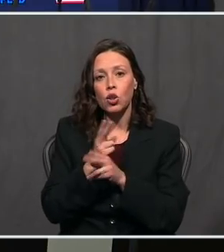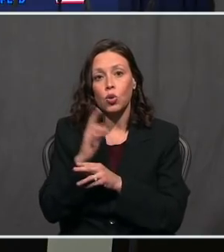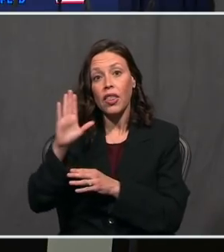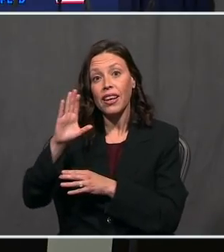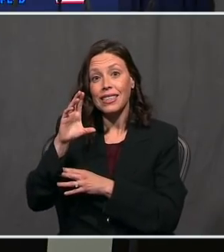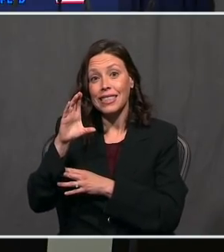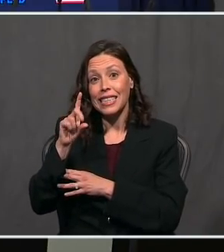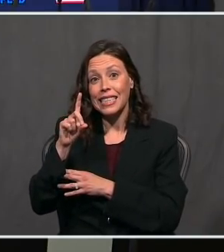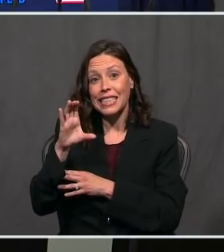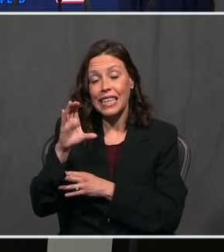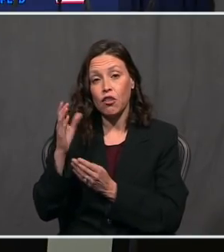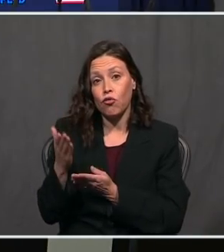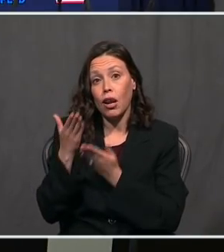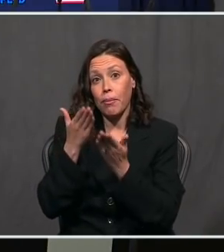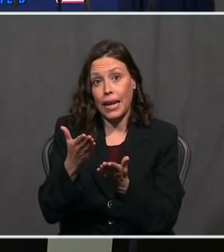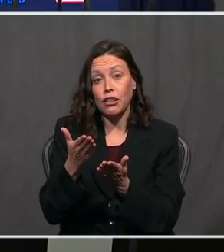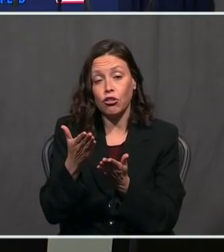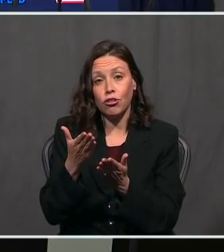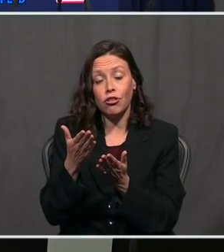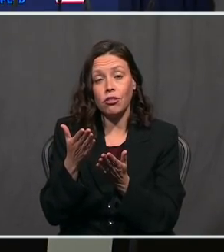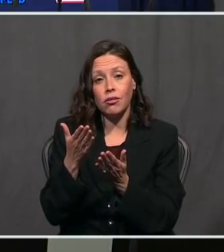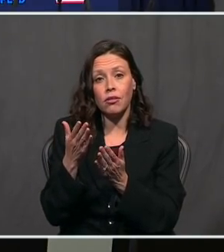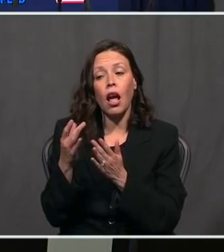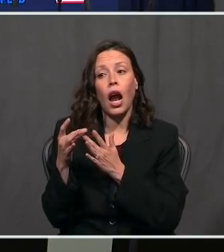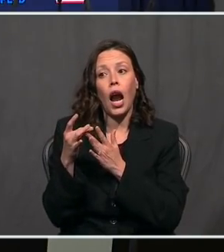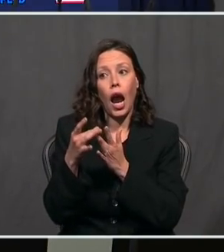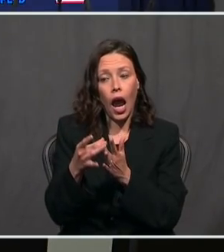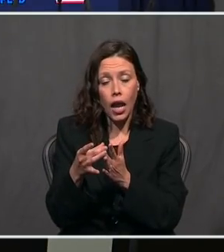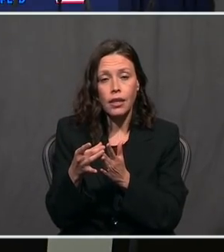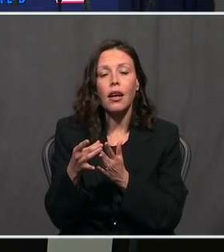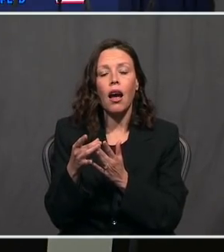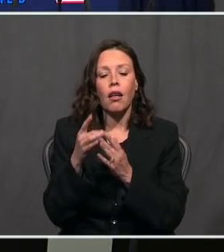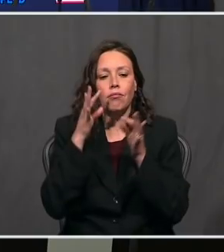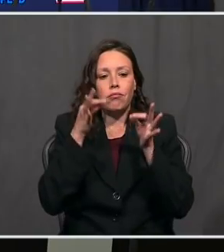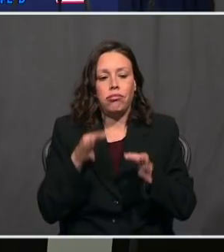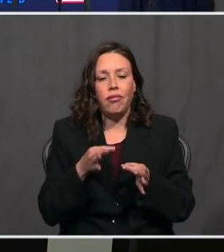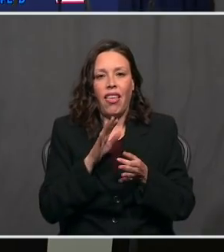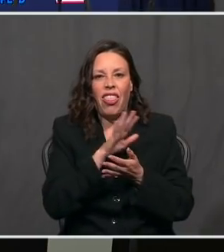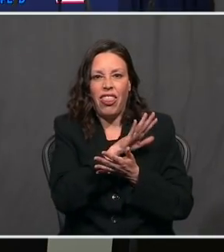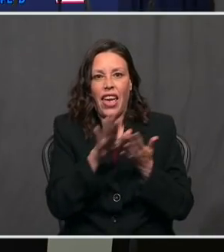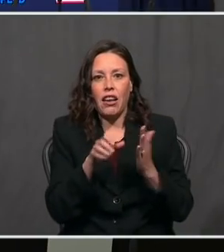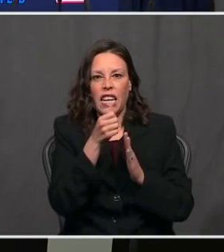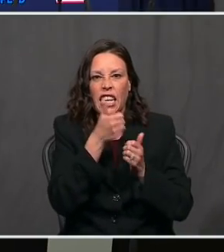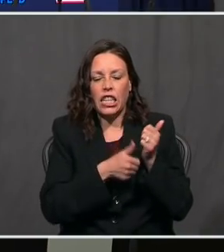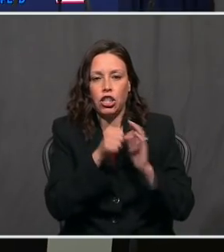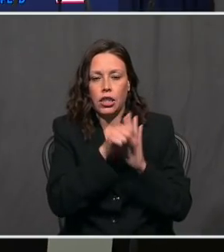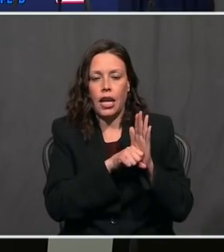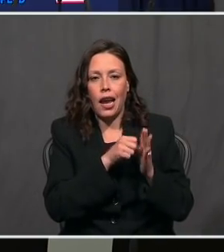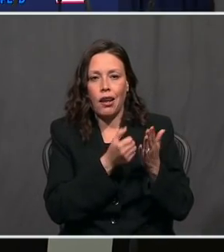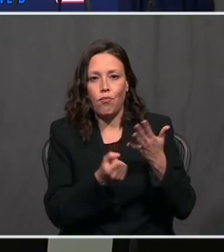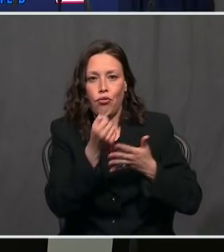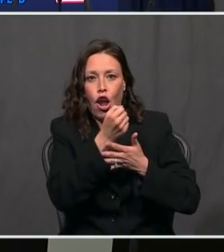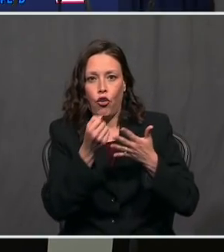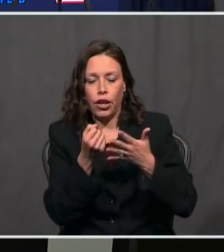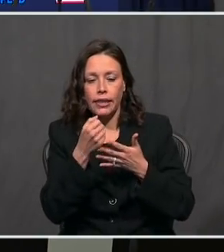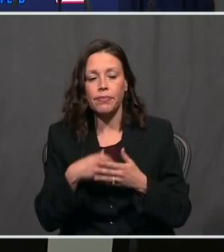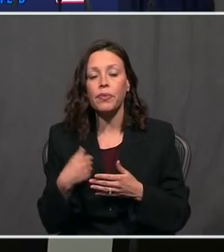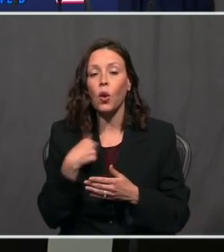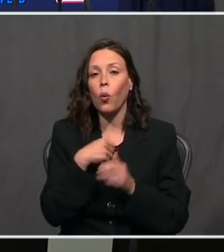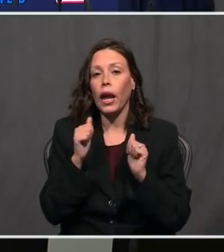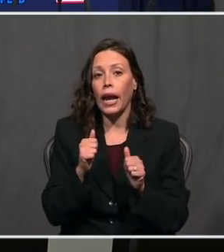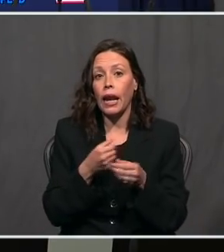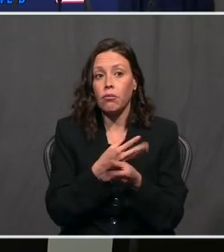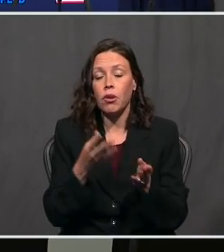CDC guidelines as their guide as they decide on their priorities. We have the ability to distribute